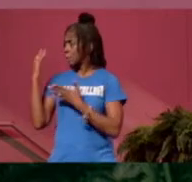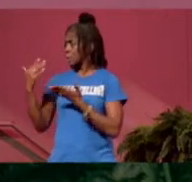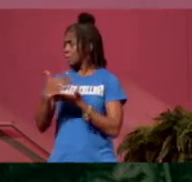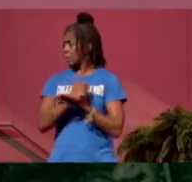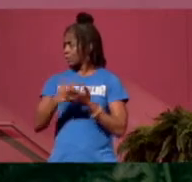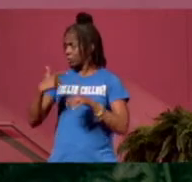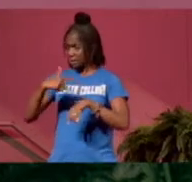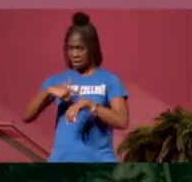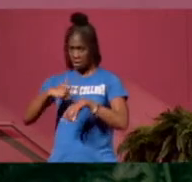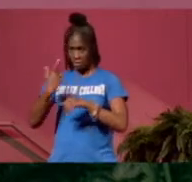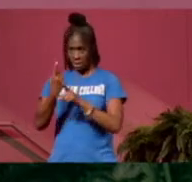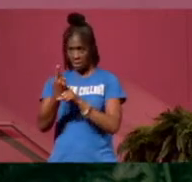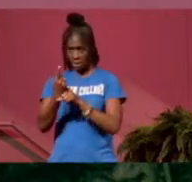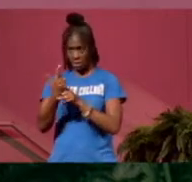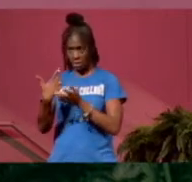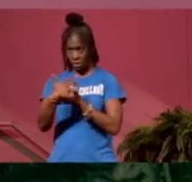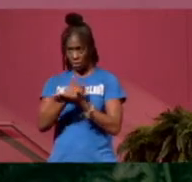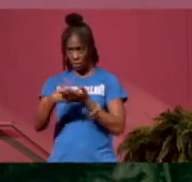offering time